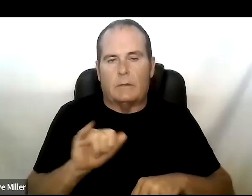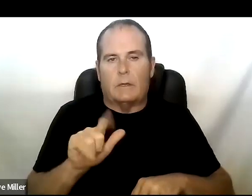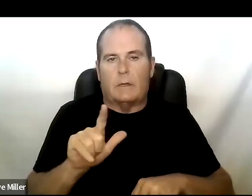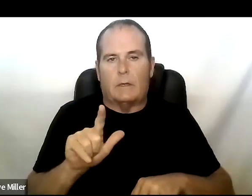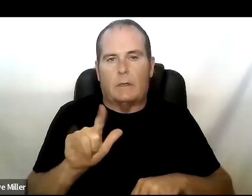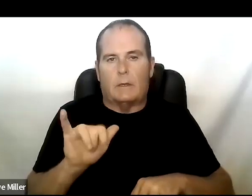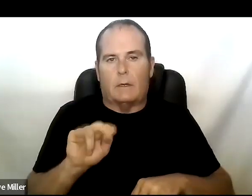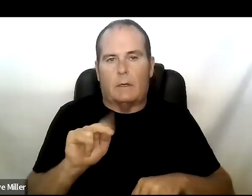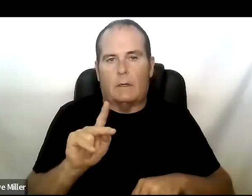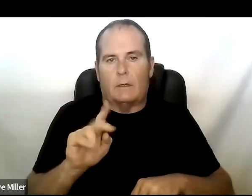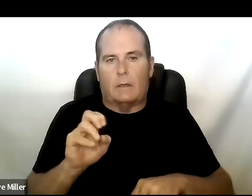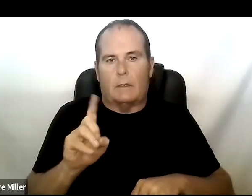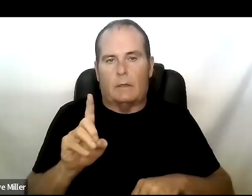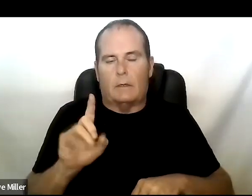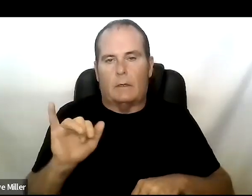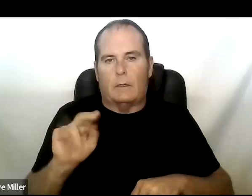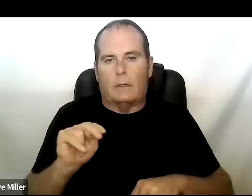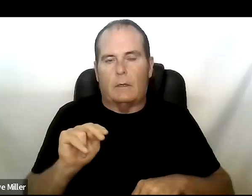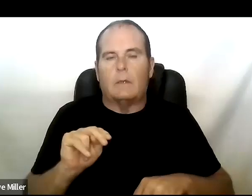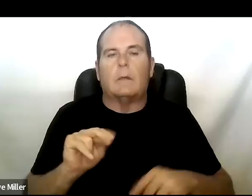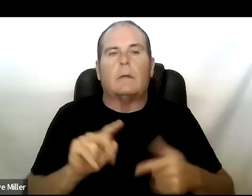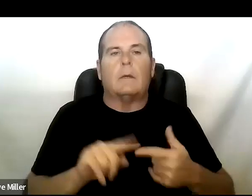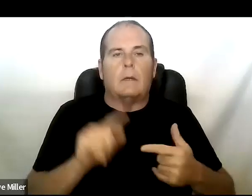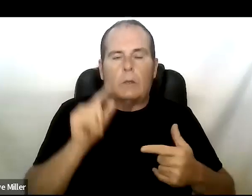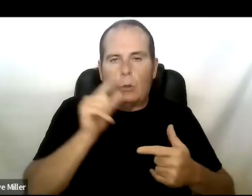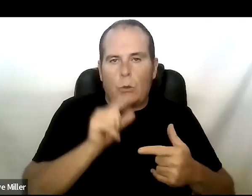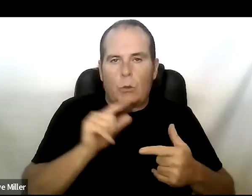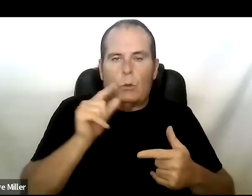LinkedIn and Google